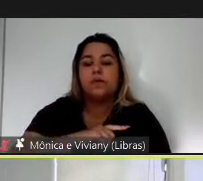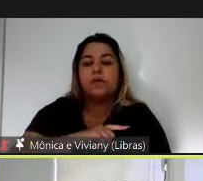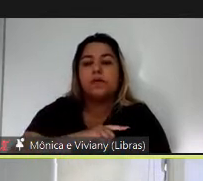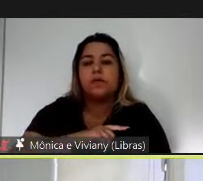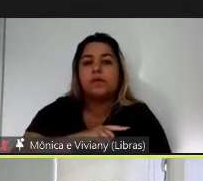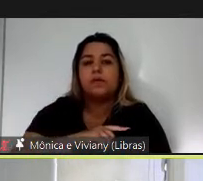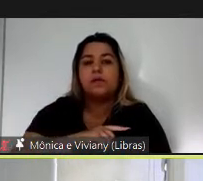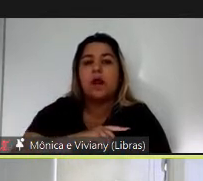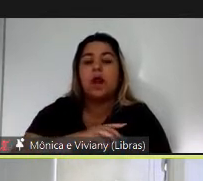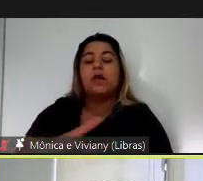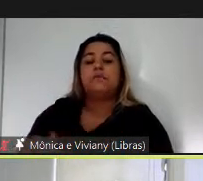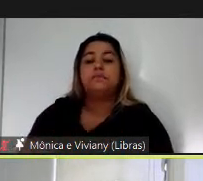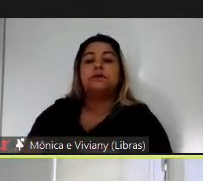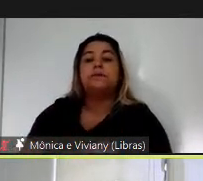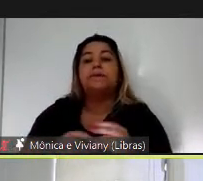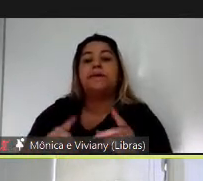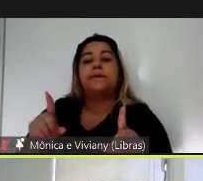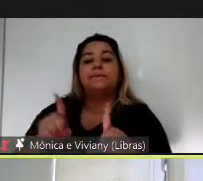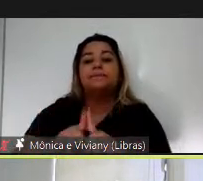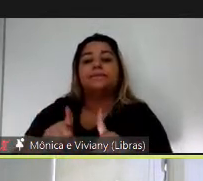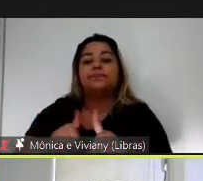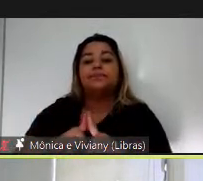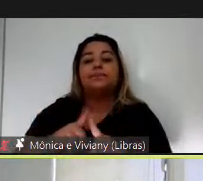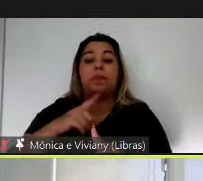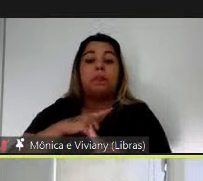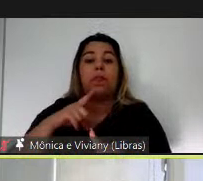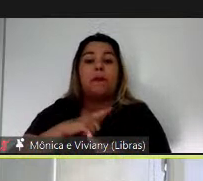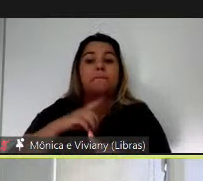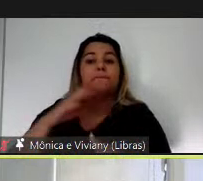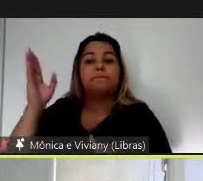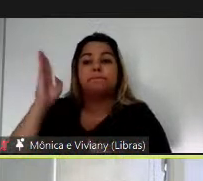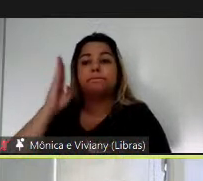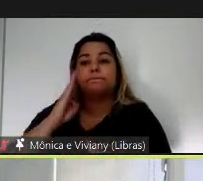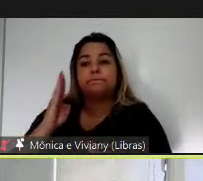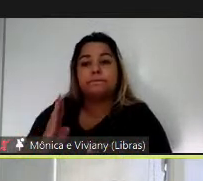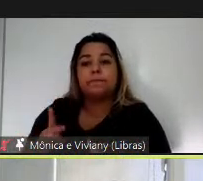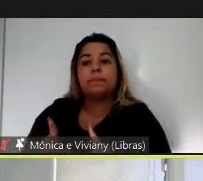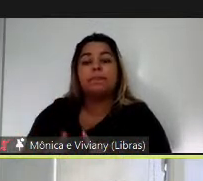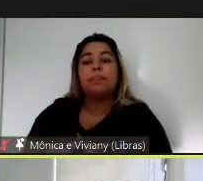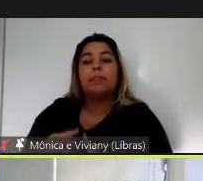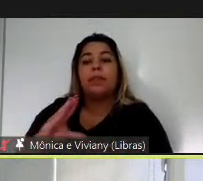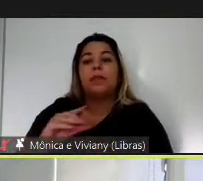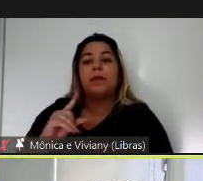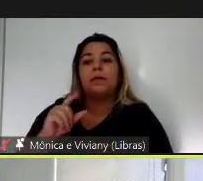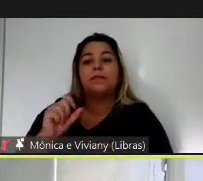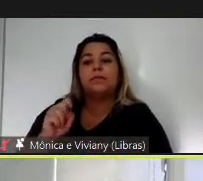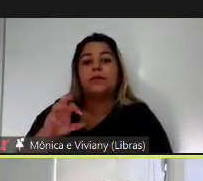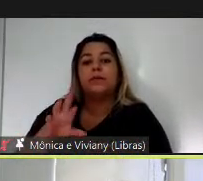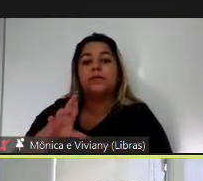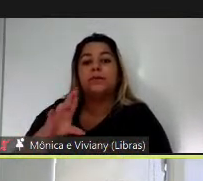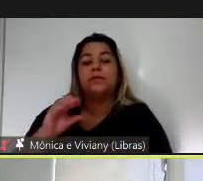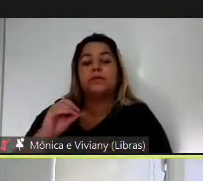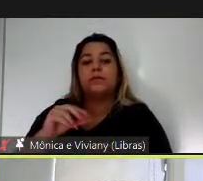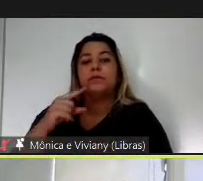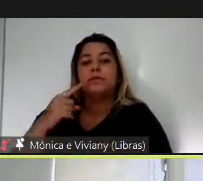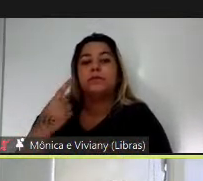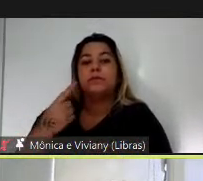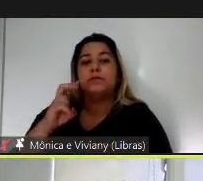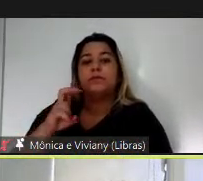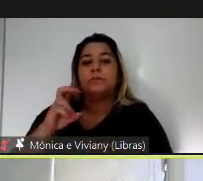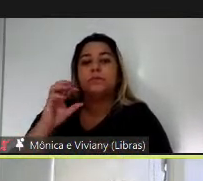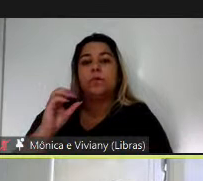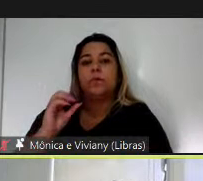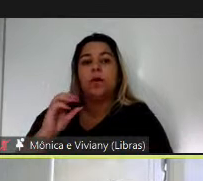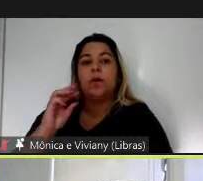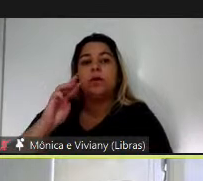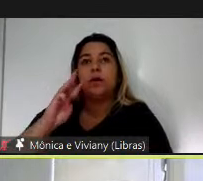in, after the implementation of Brazil, Define Brazil, with the with more